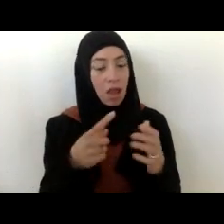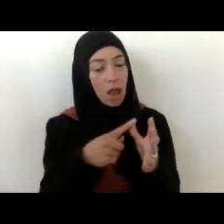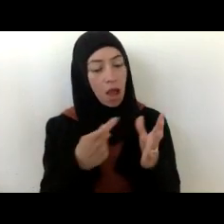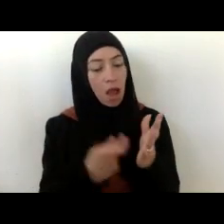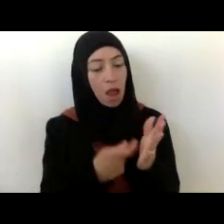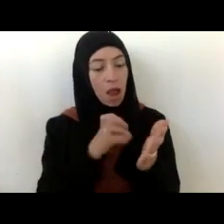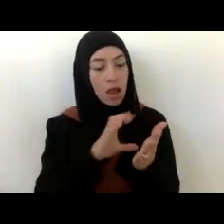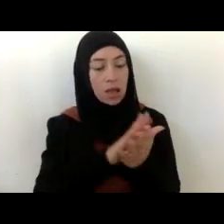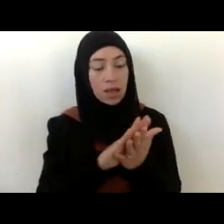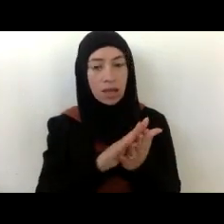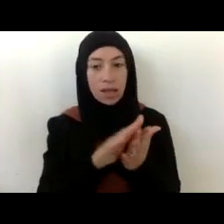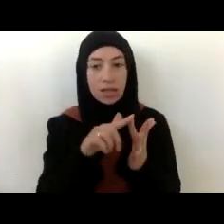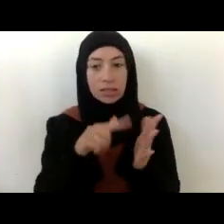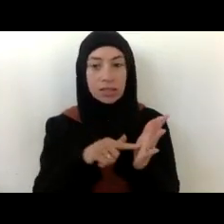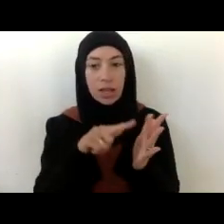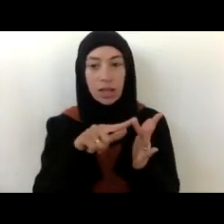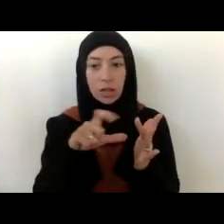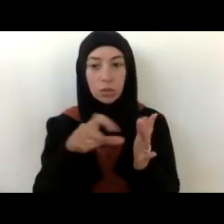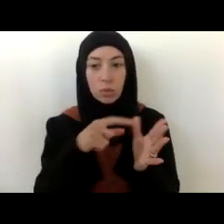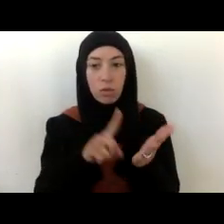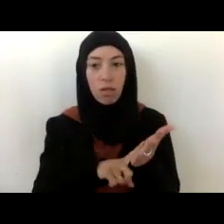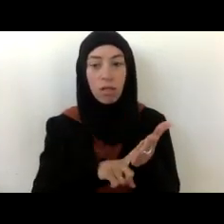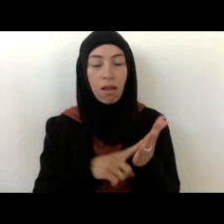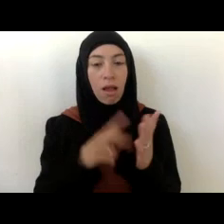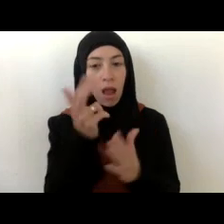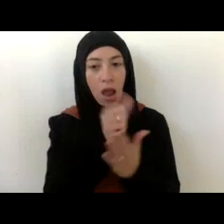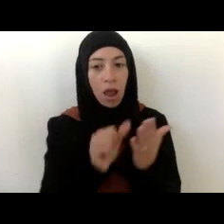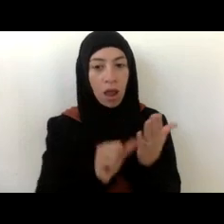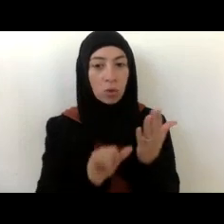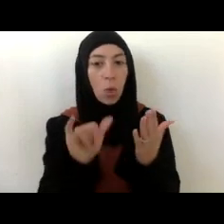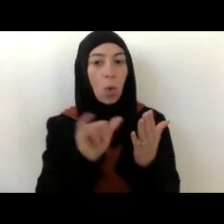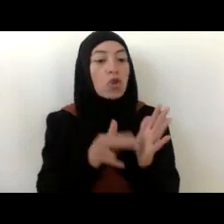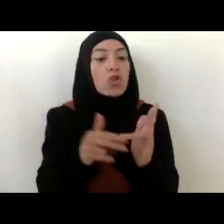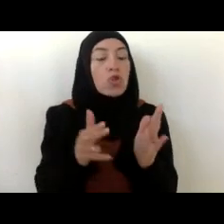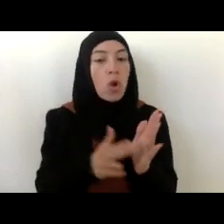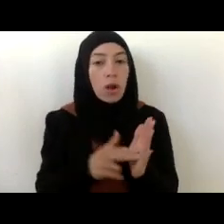or is non-architectural public art okay?